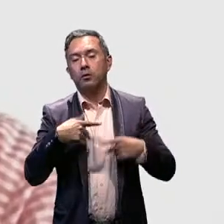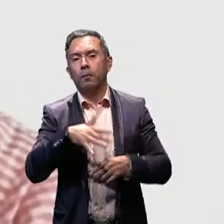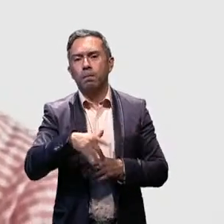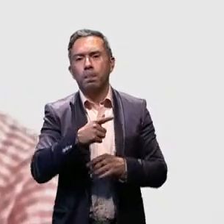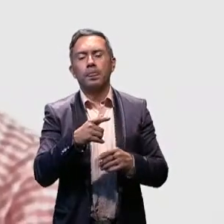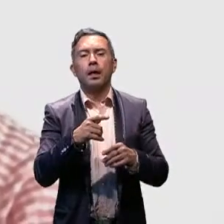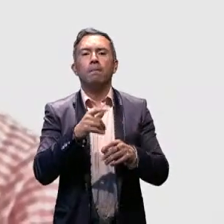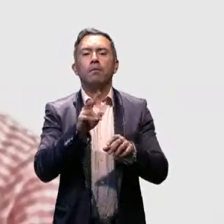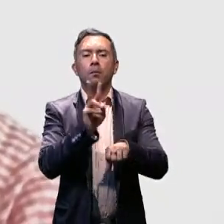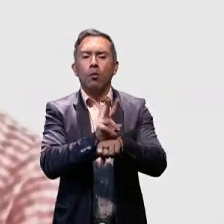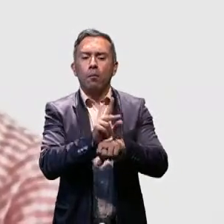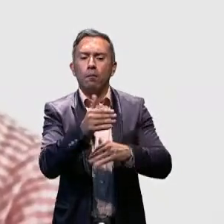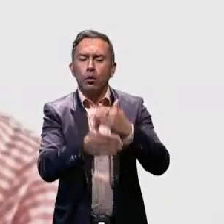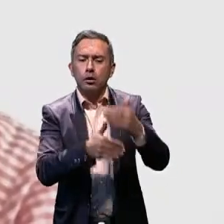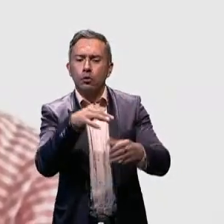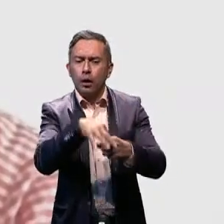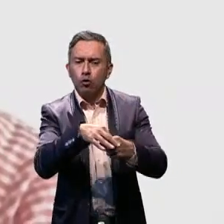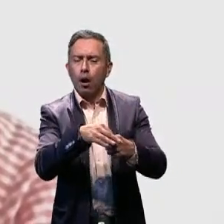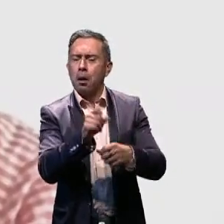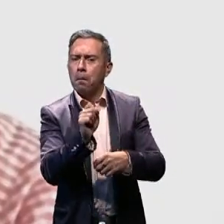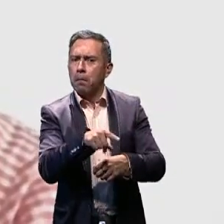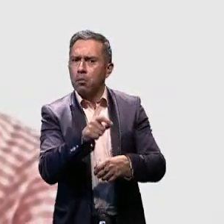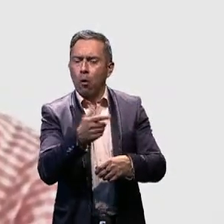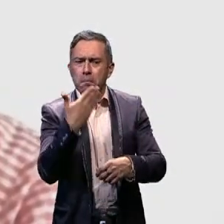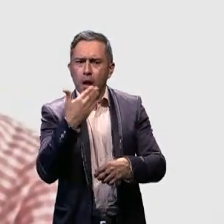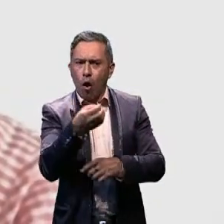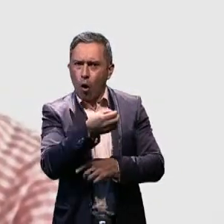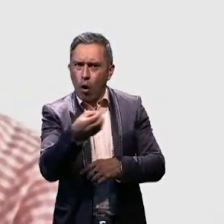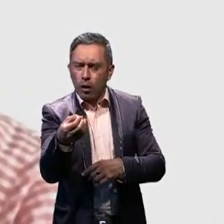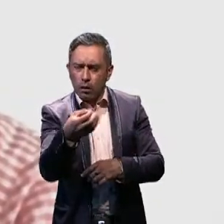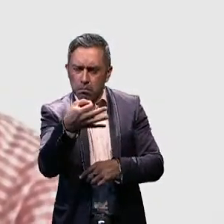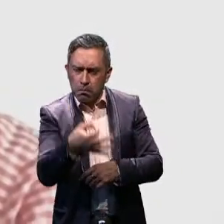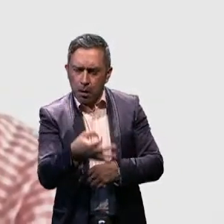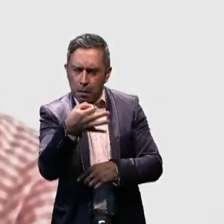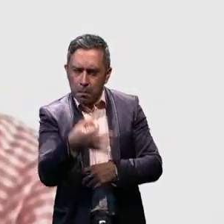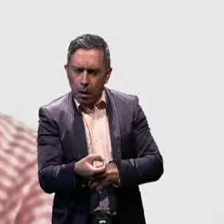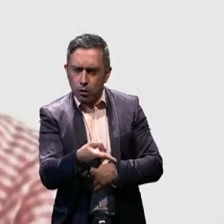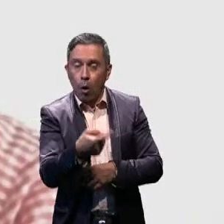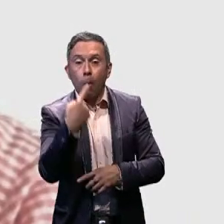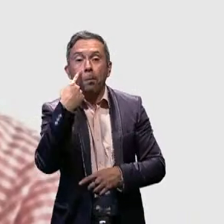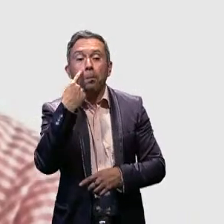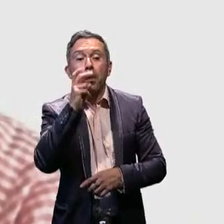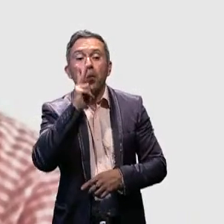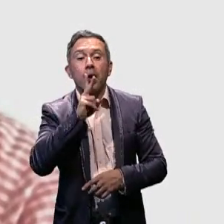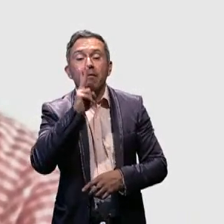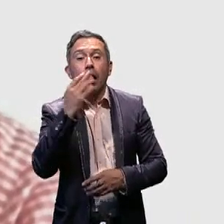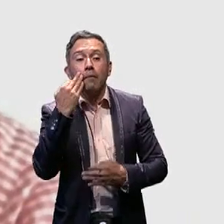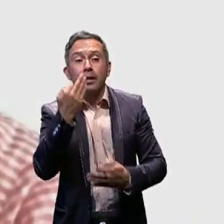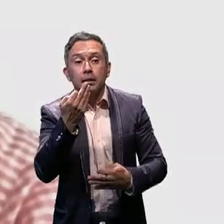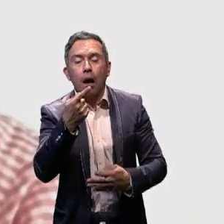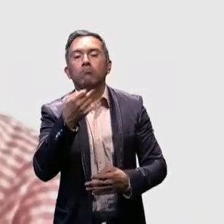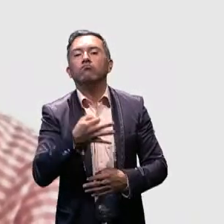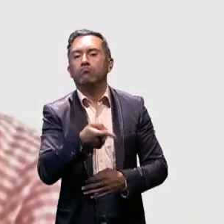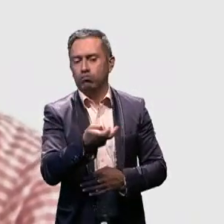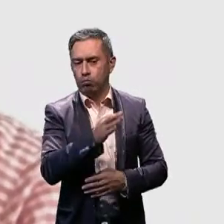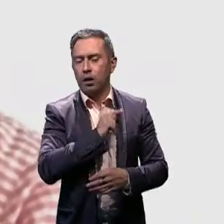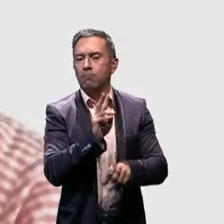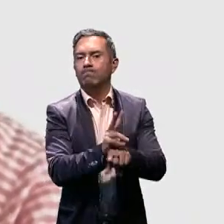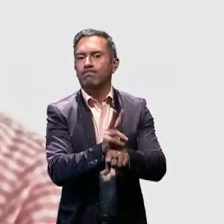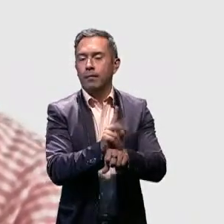citizen capacities in order to develop electoral systems to observe that are systematic, based